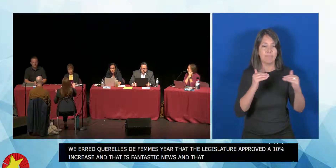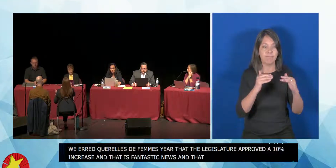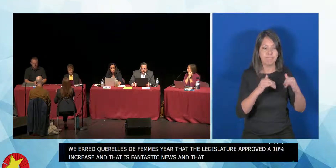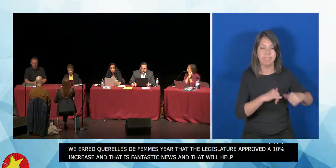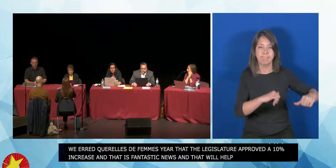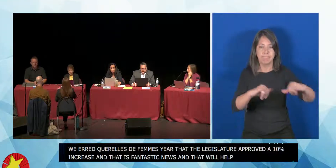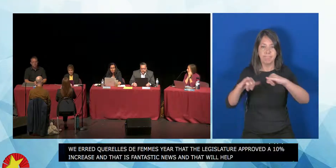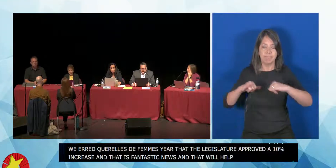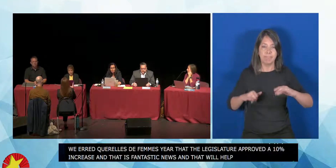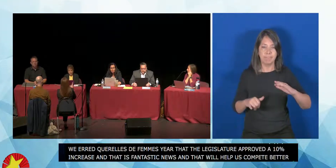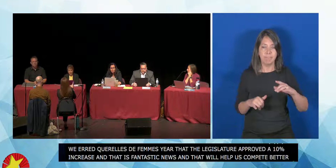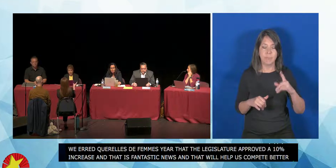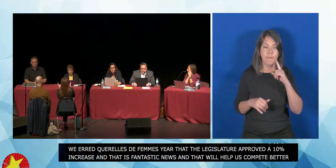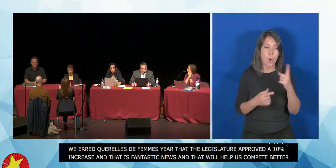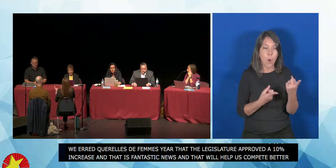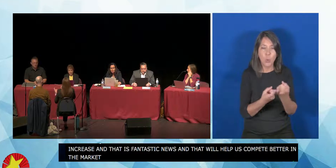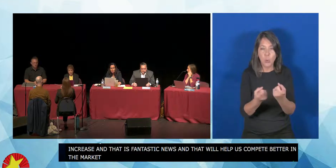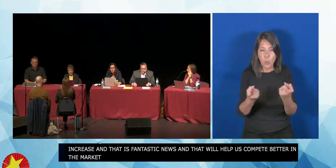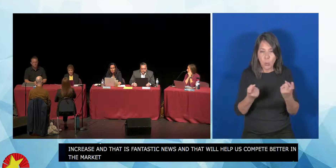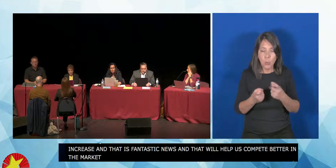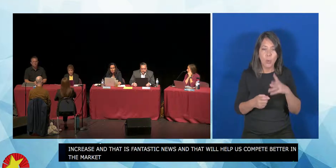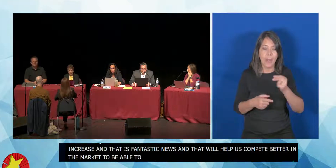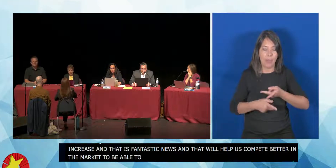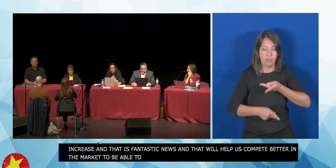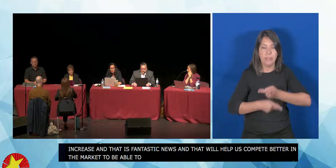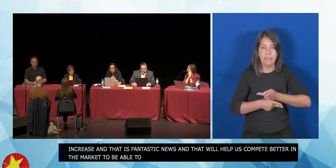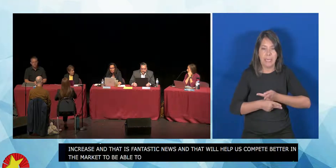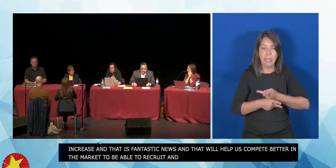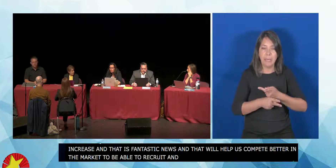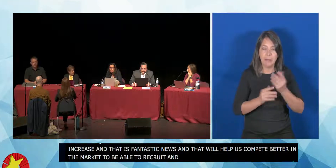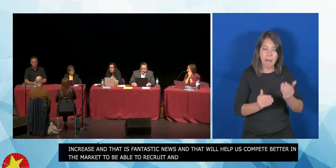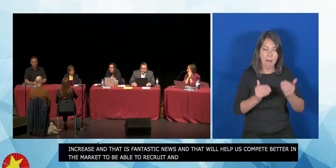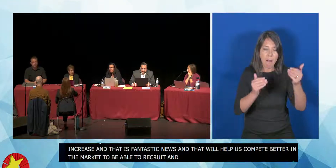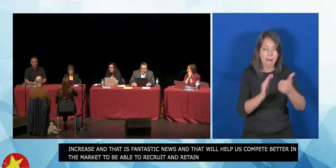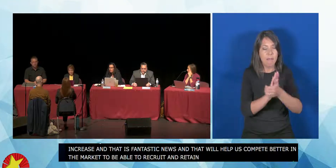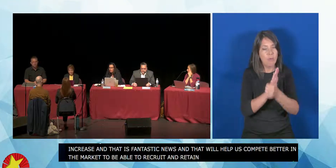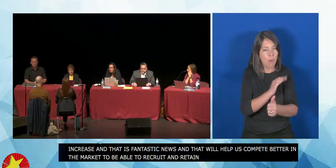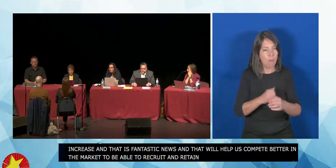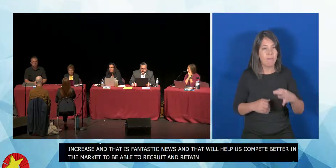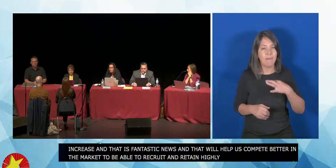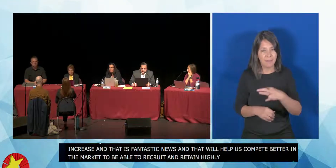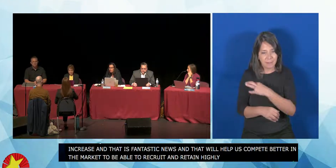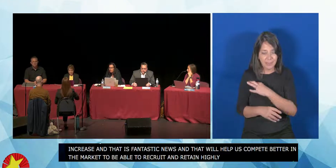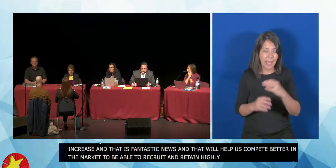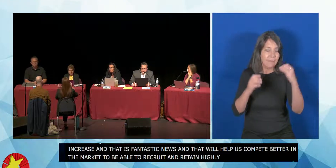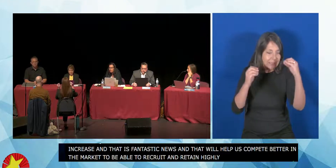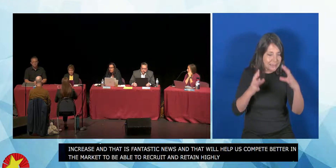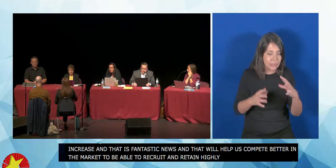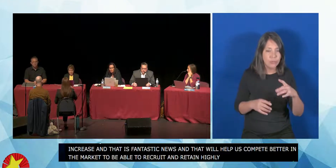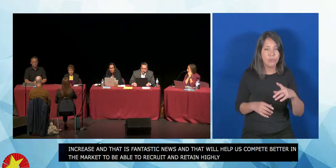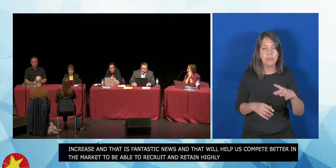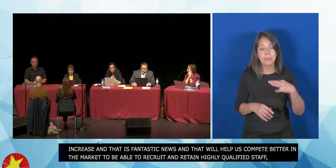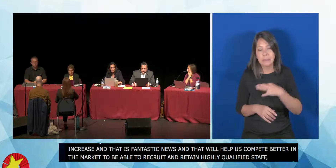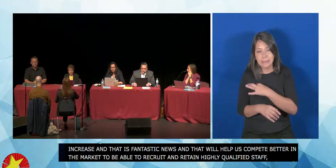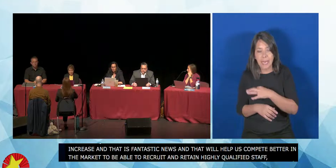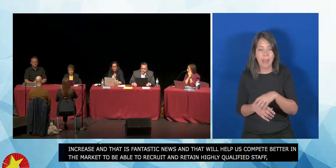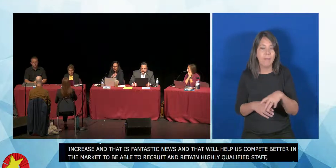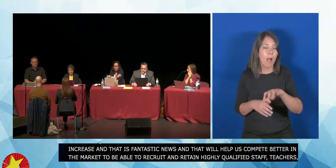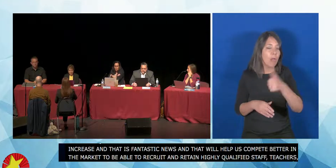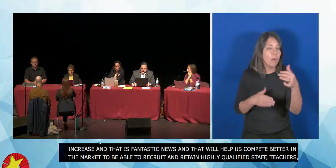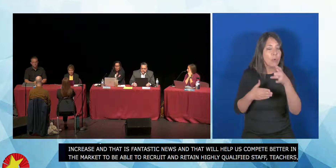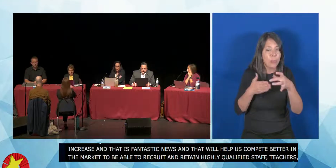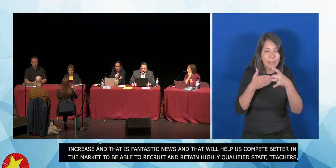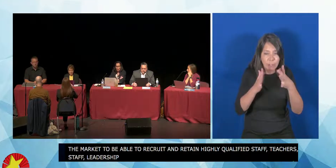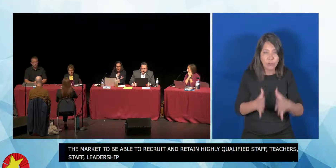to recruit and retain highly qualified staff, teachers, staff, leadership, other